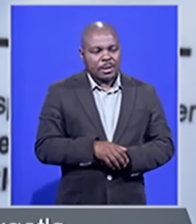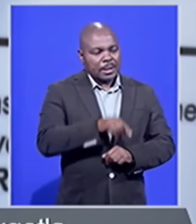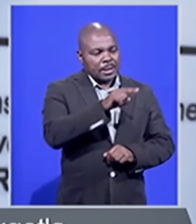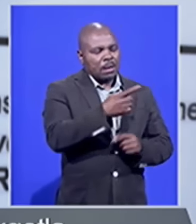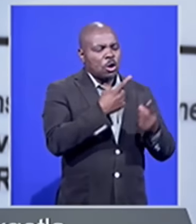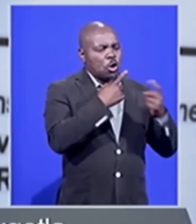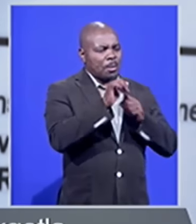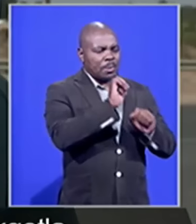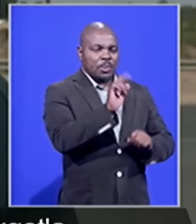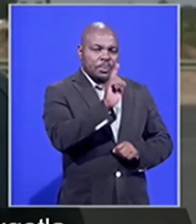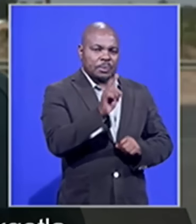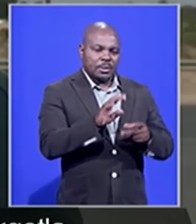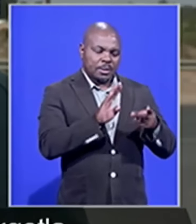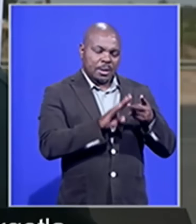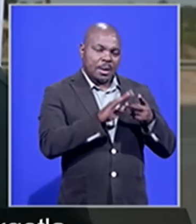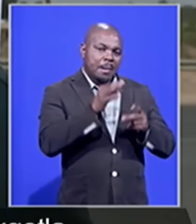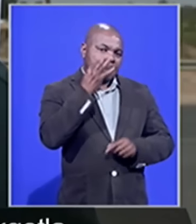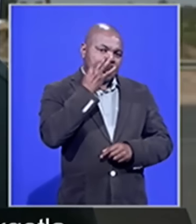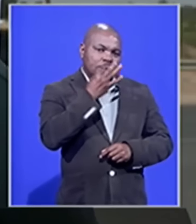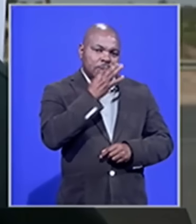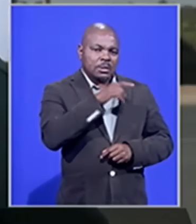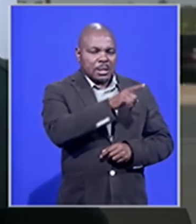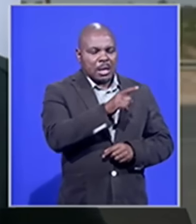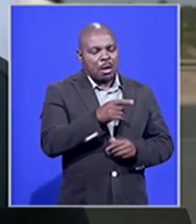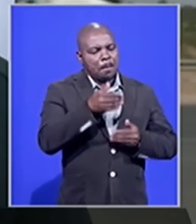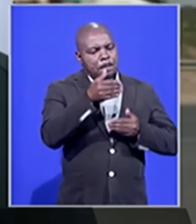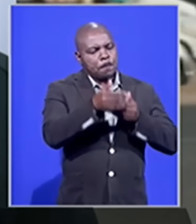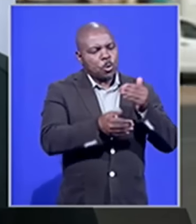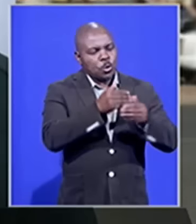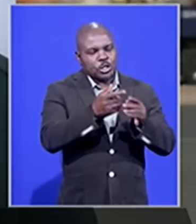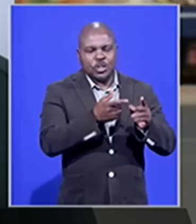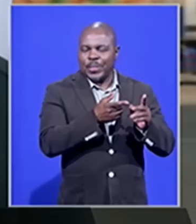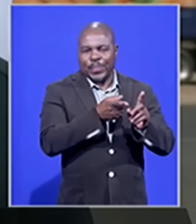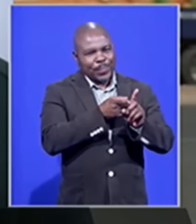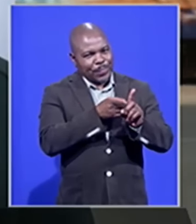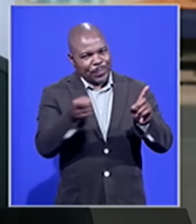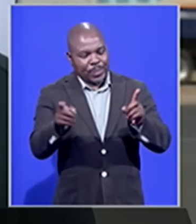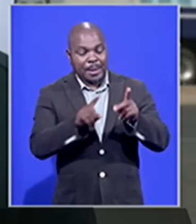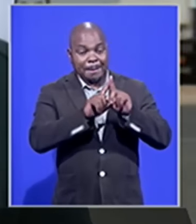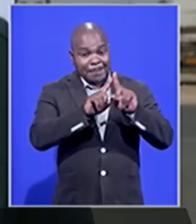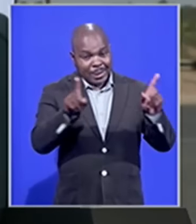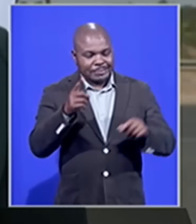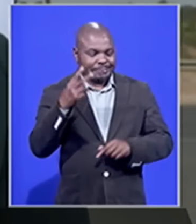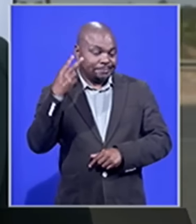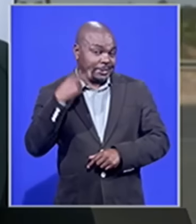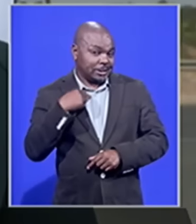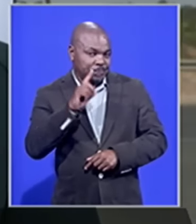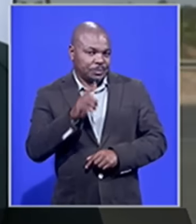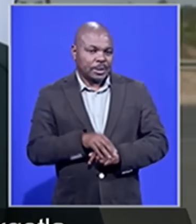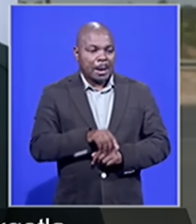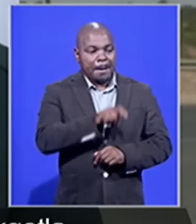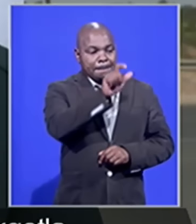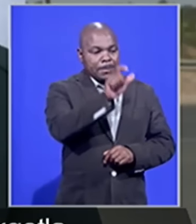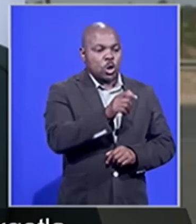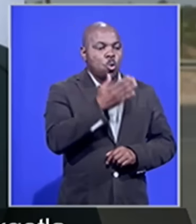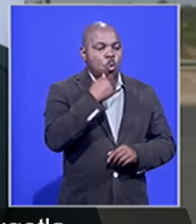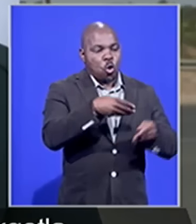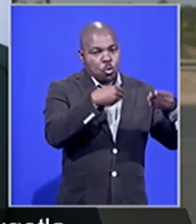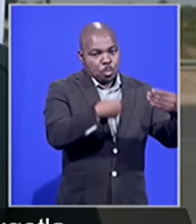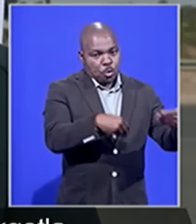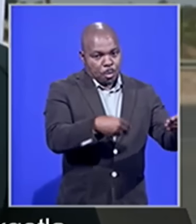itlhagisa ke gore go nnile le tsamaiso e sokameng mme maswabi ke gore motho o a neng a banela ditokomane